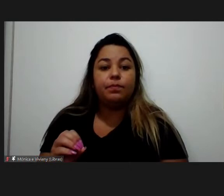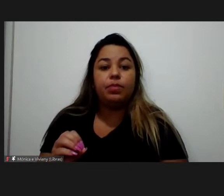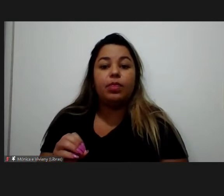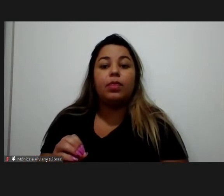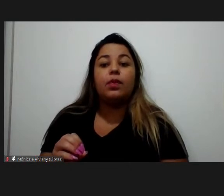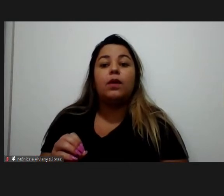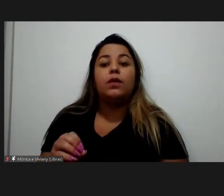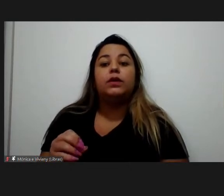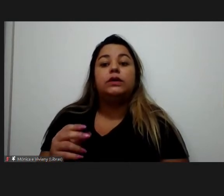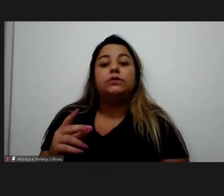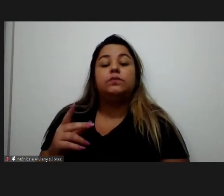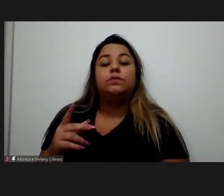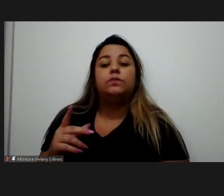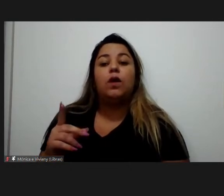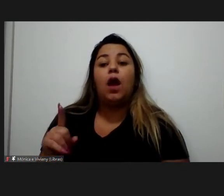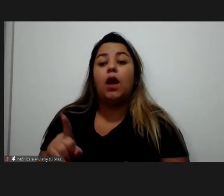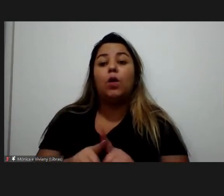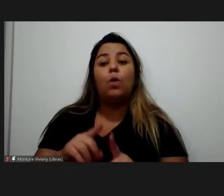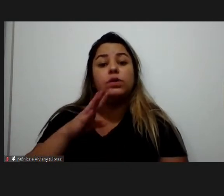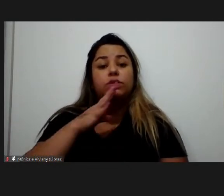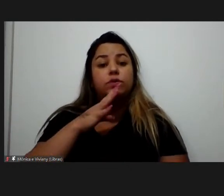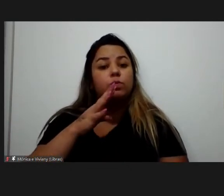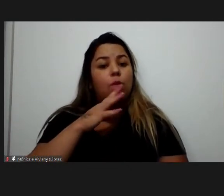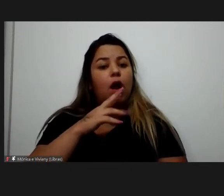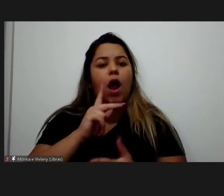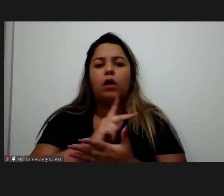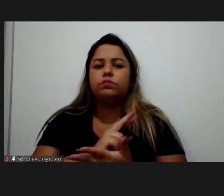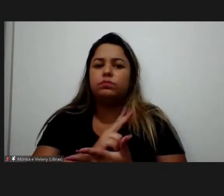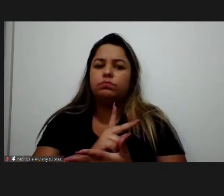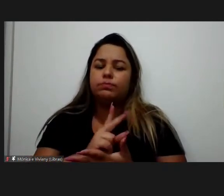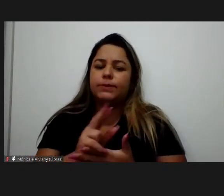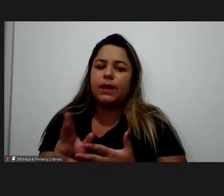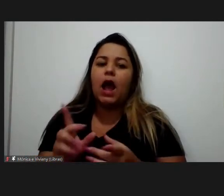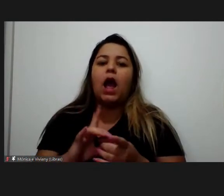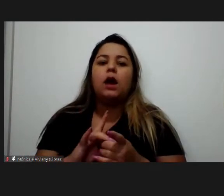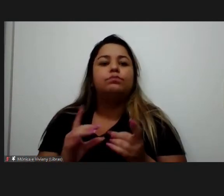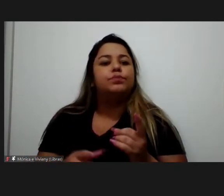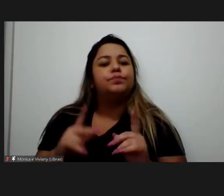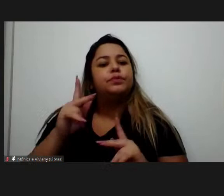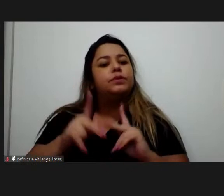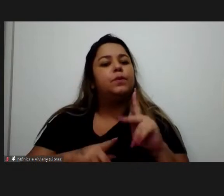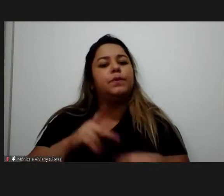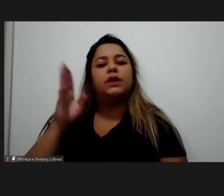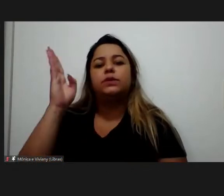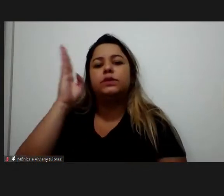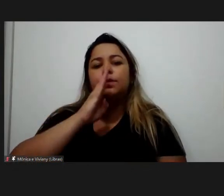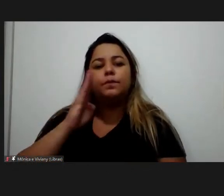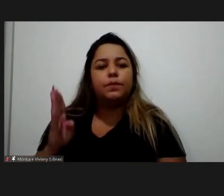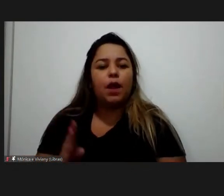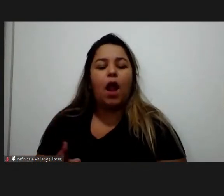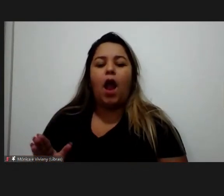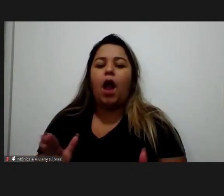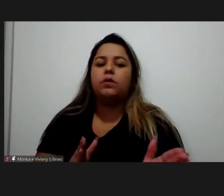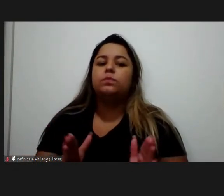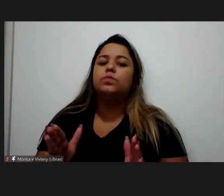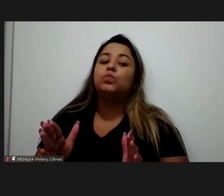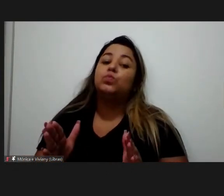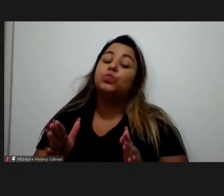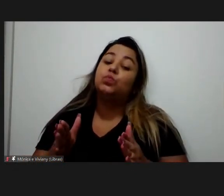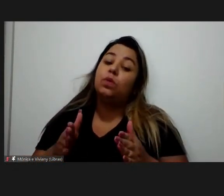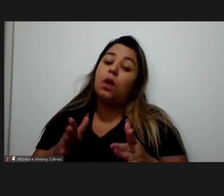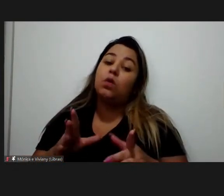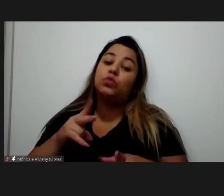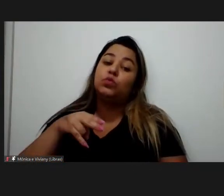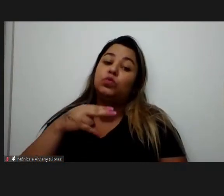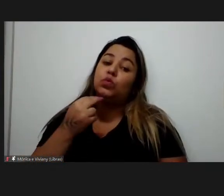universality and in our communities and its territories. So we